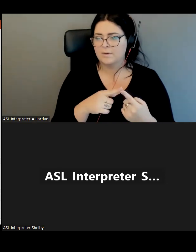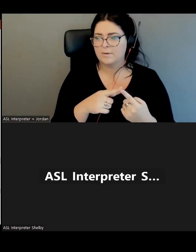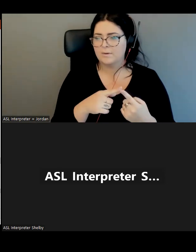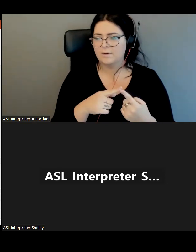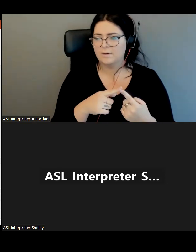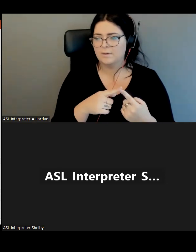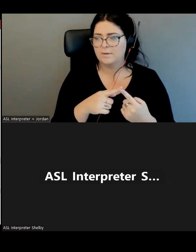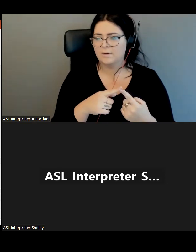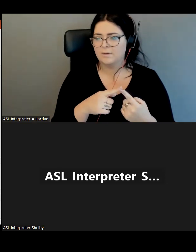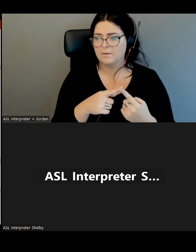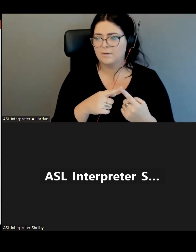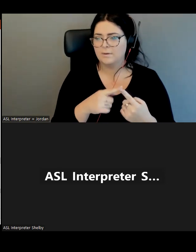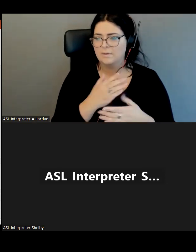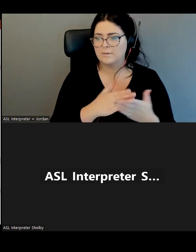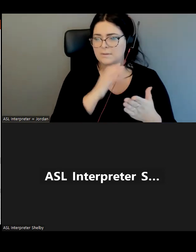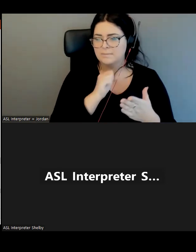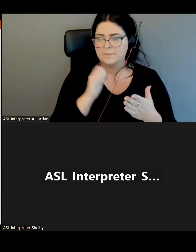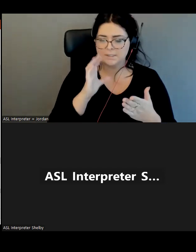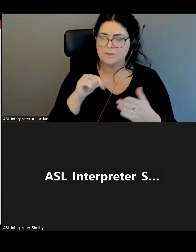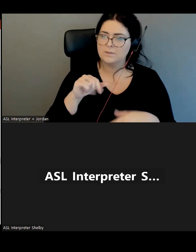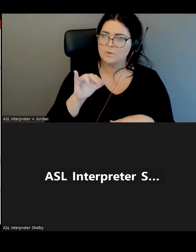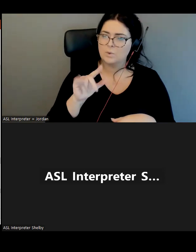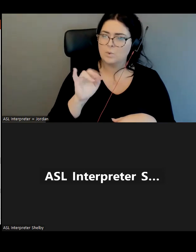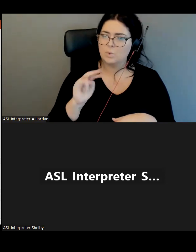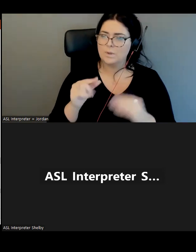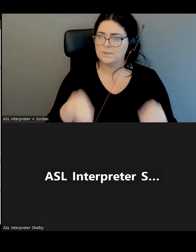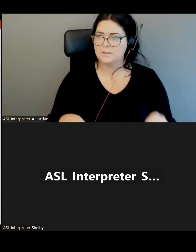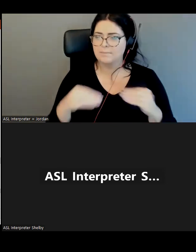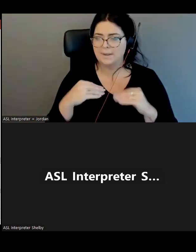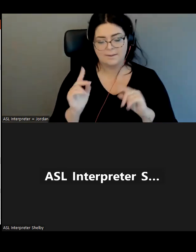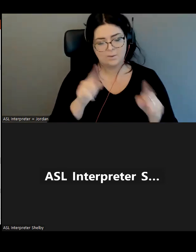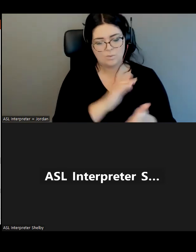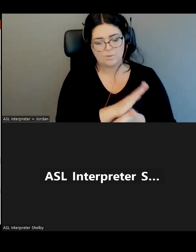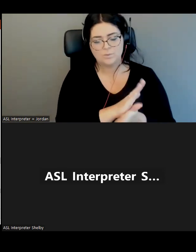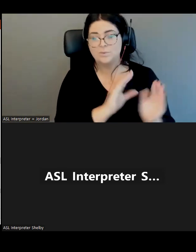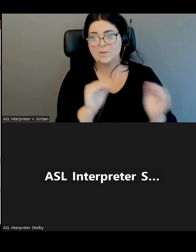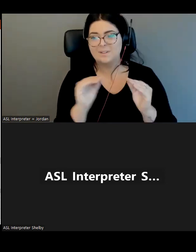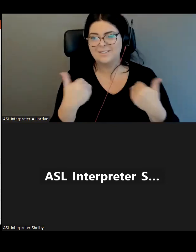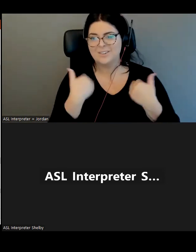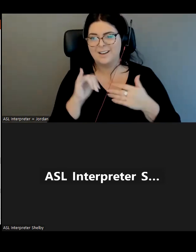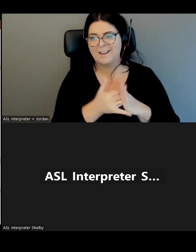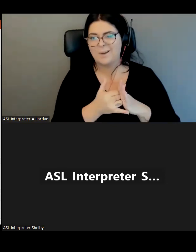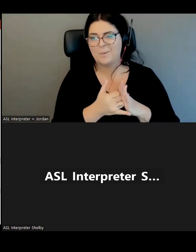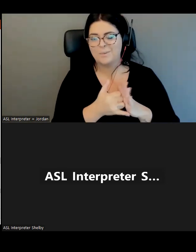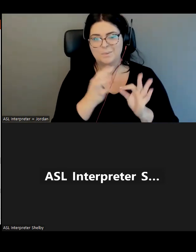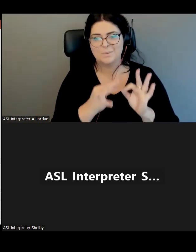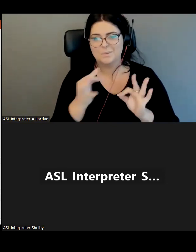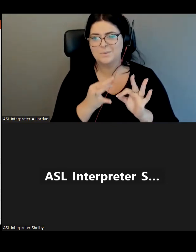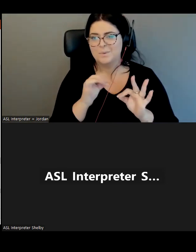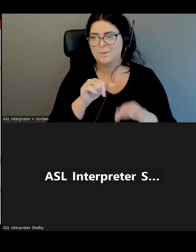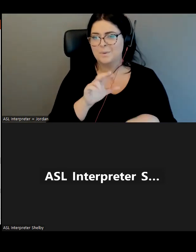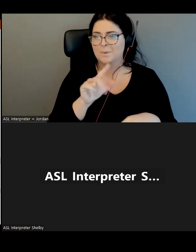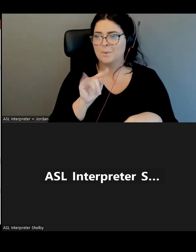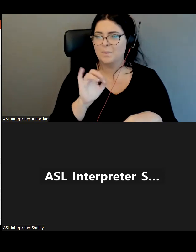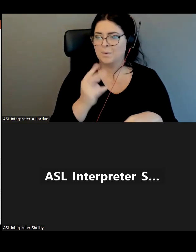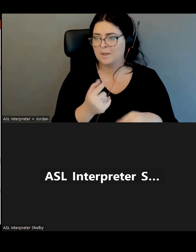had some seniors do the quilting projects and go into the school and teach the young people how to do some of those